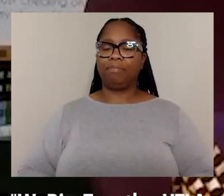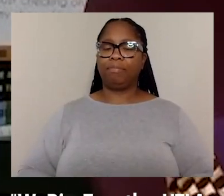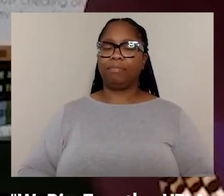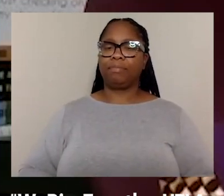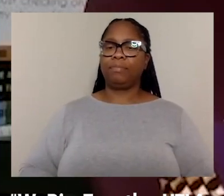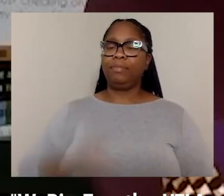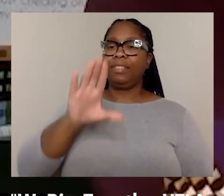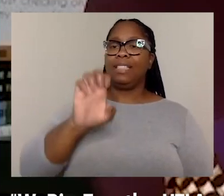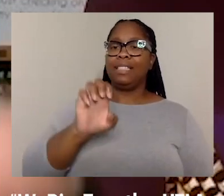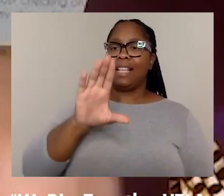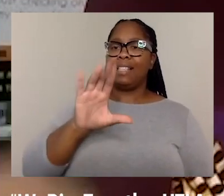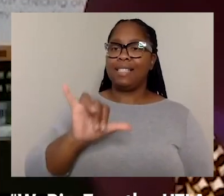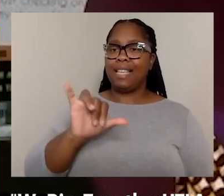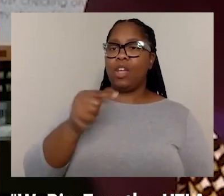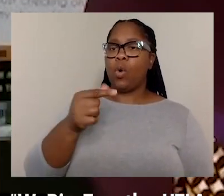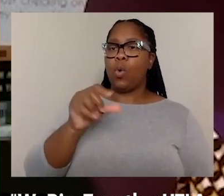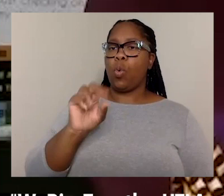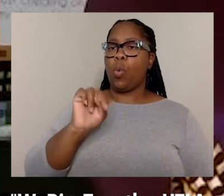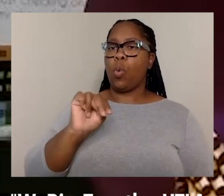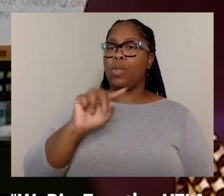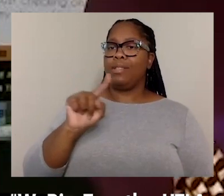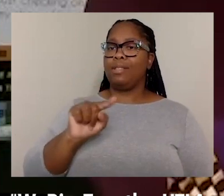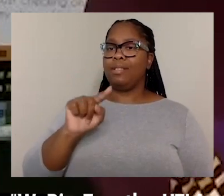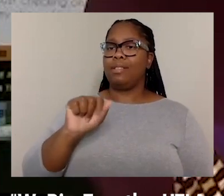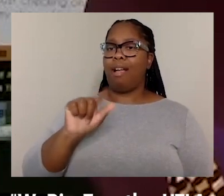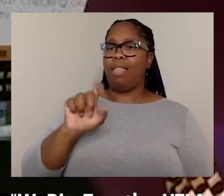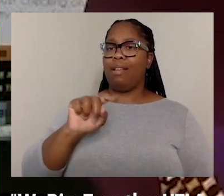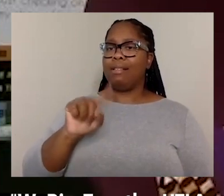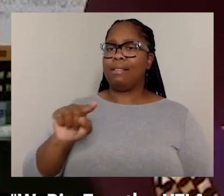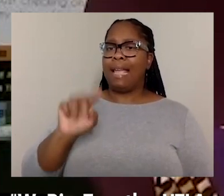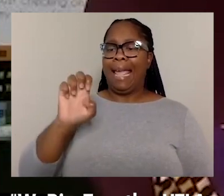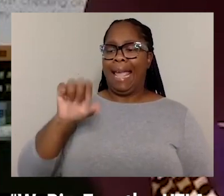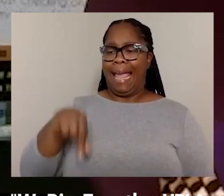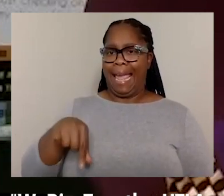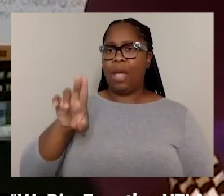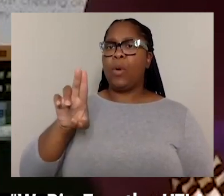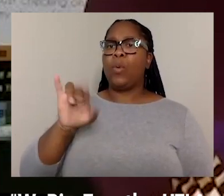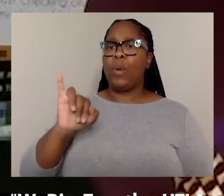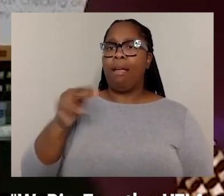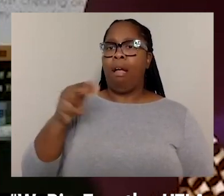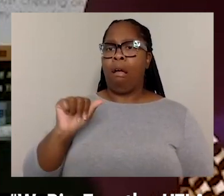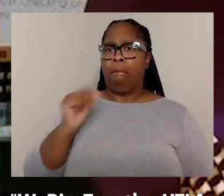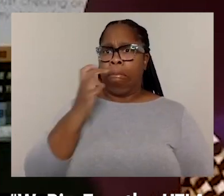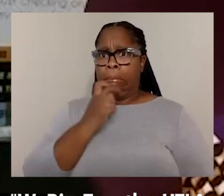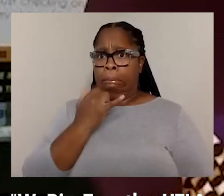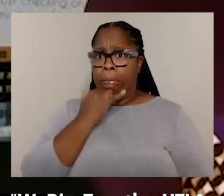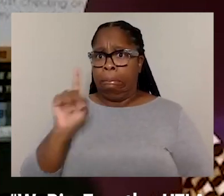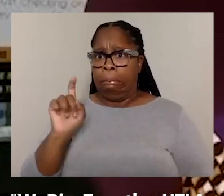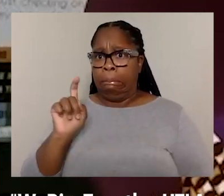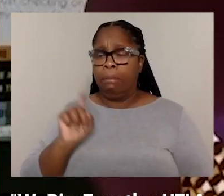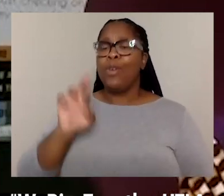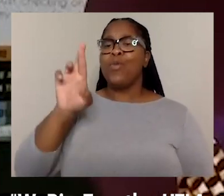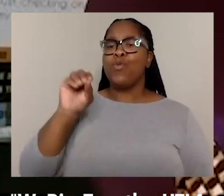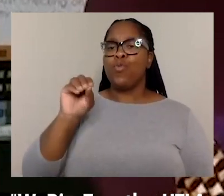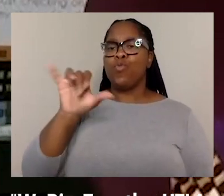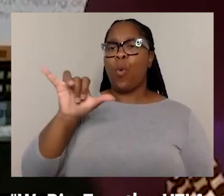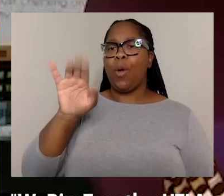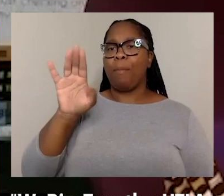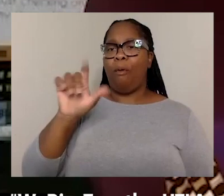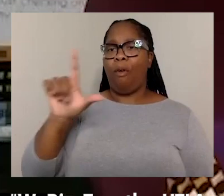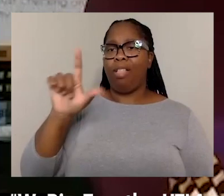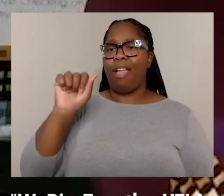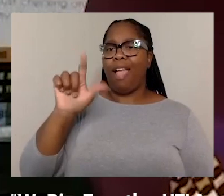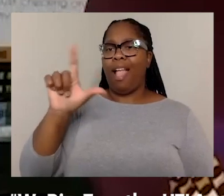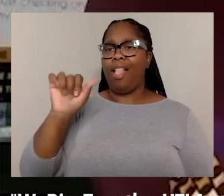Ceci Gonzalez Equia, I'm sorry if I messed up your name, at Roybal Allard